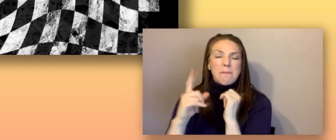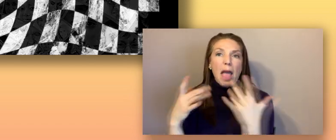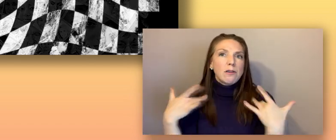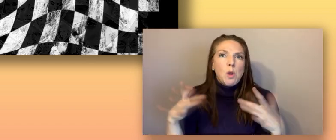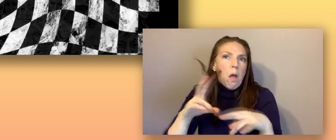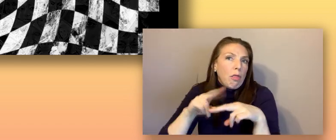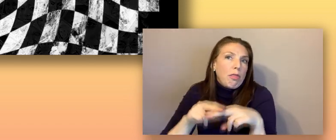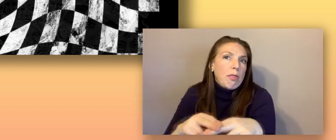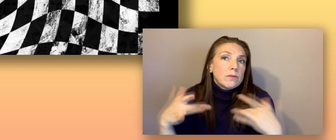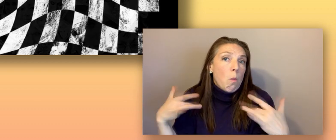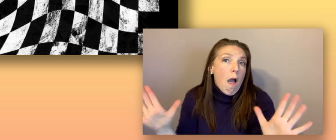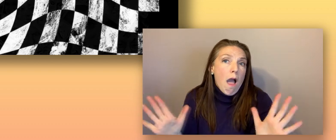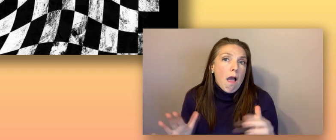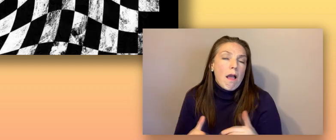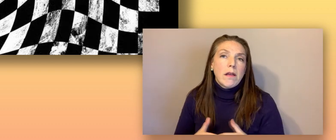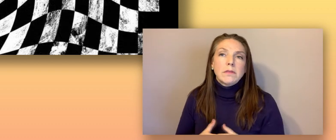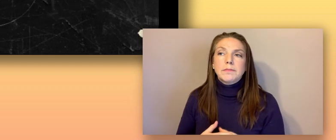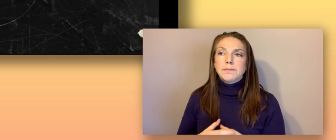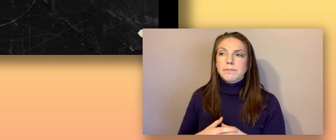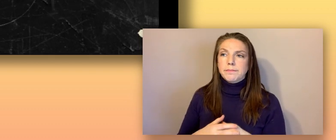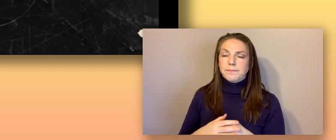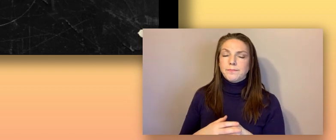burden.